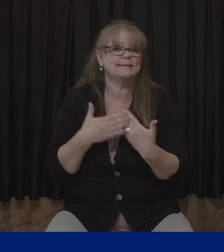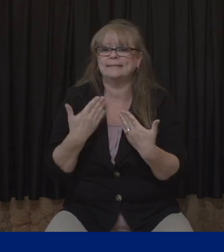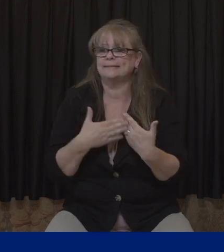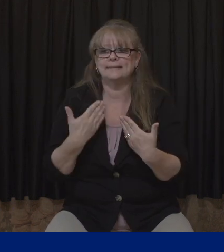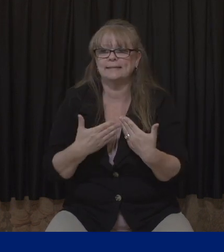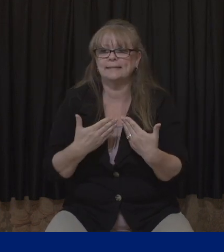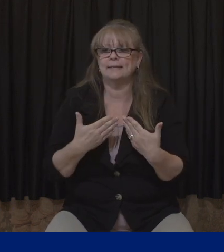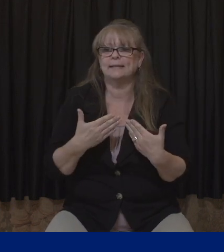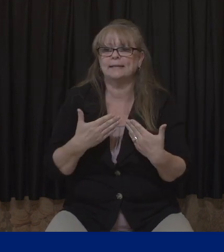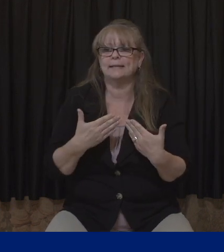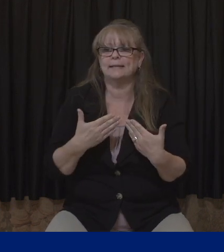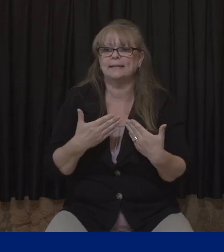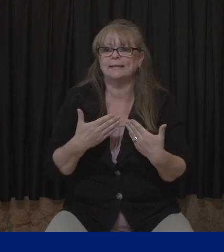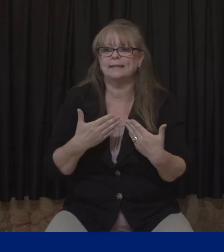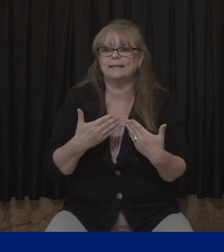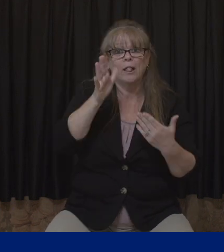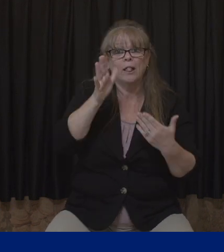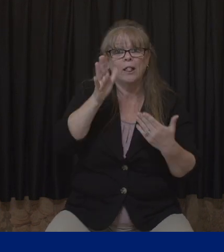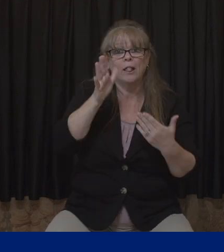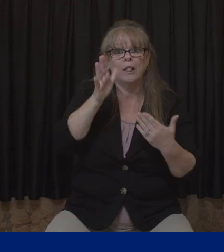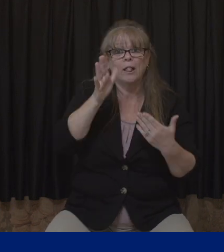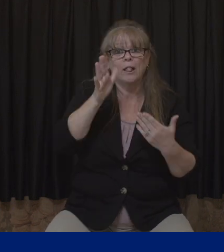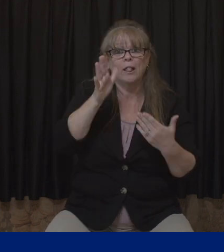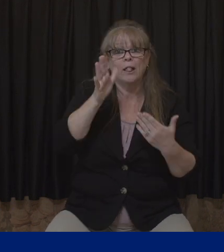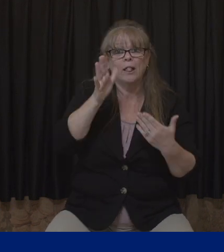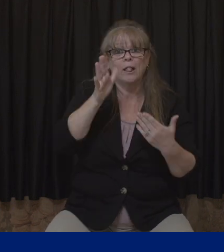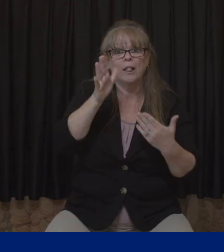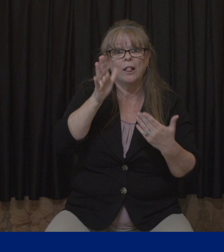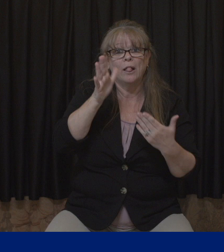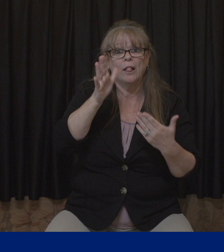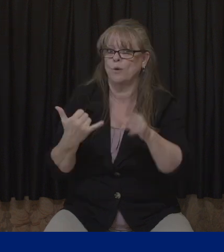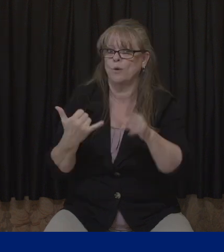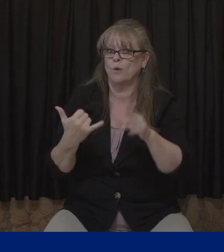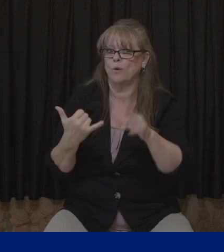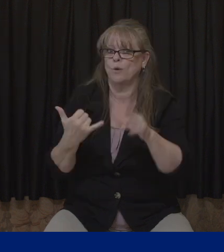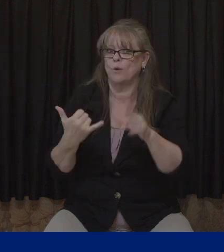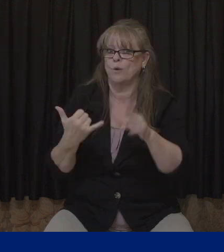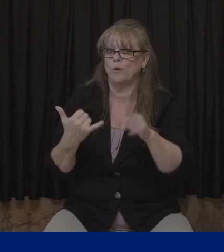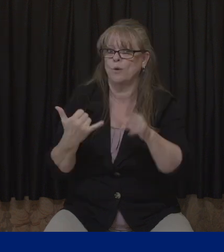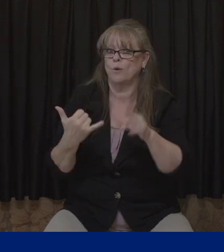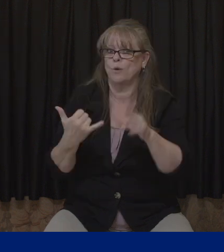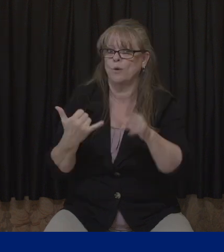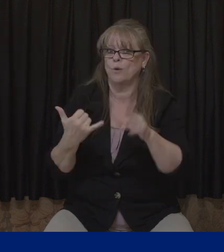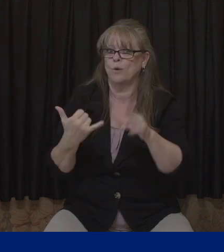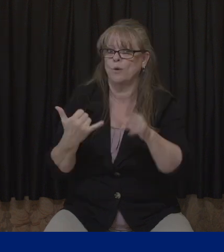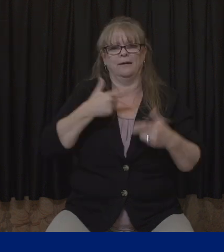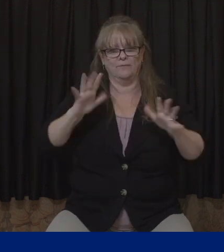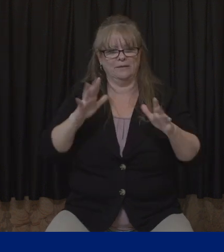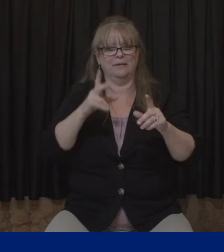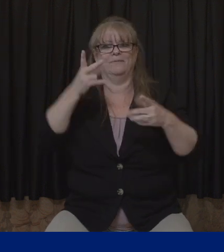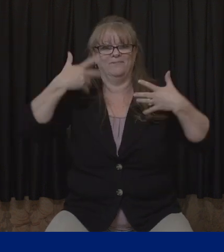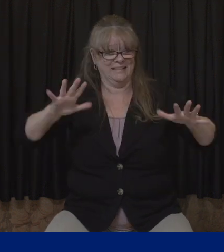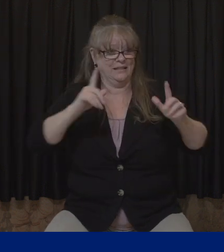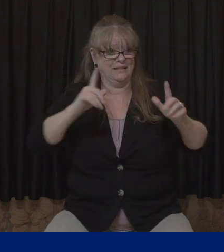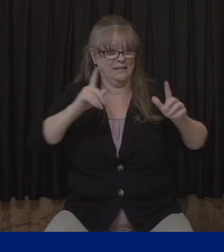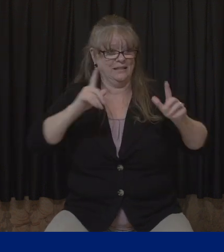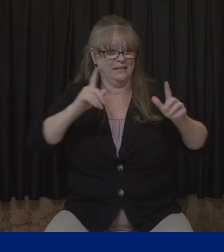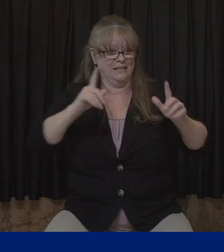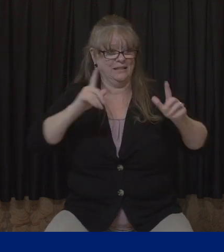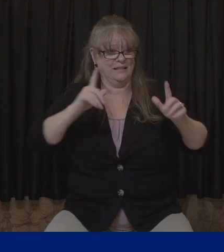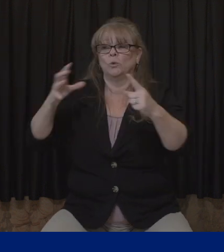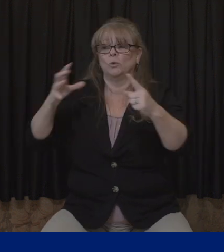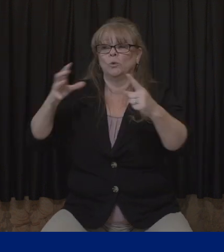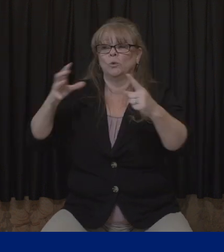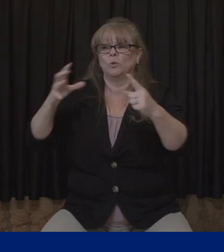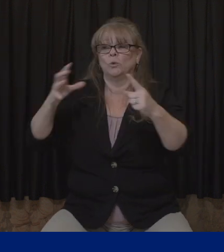of mission accomplished moment. It just means we've avoided a catastrophe. We've avoided a breach of our healthcare system. We've